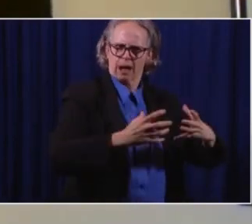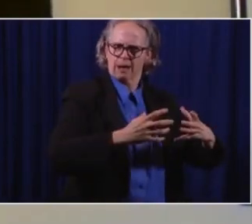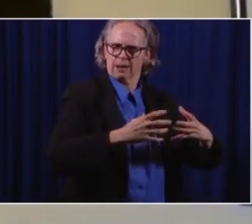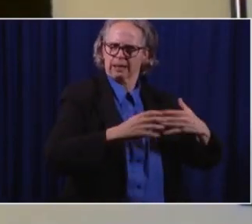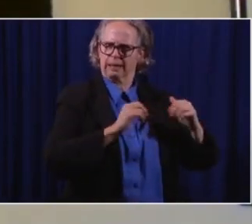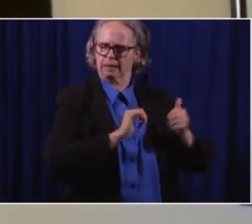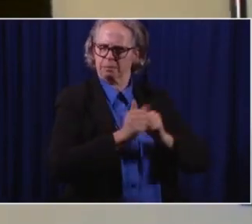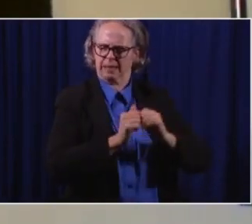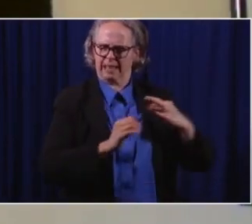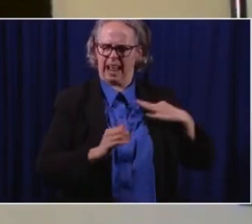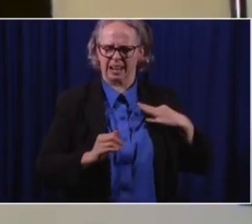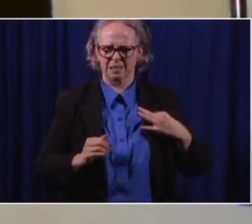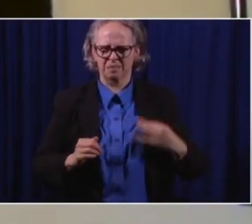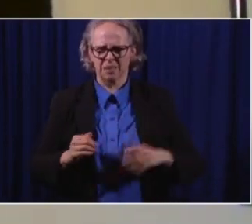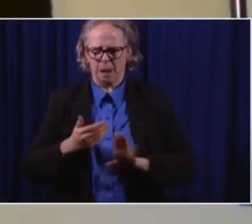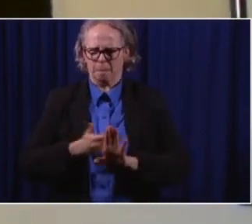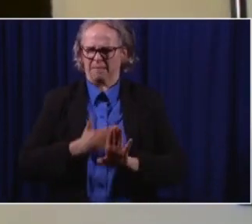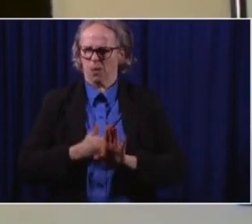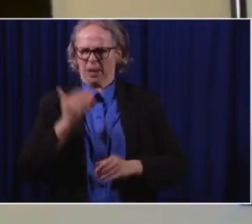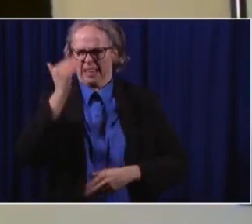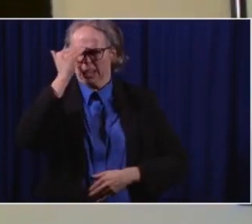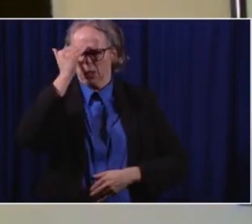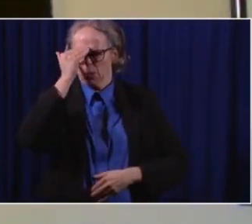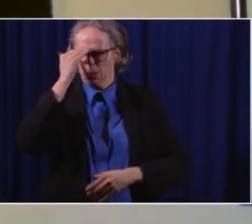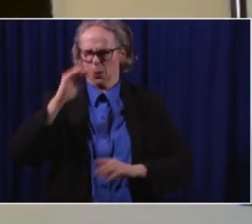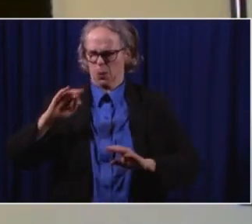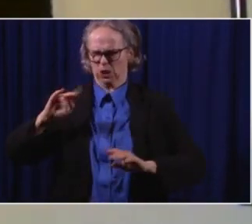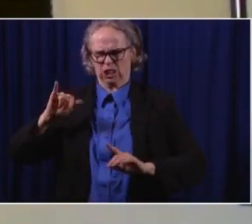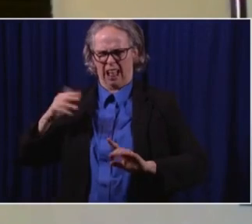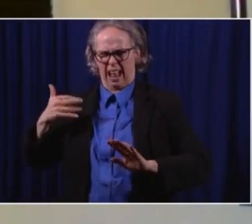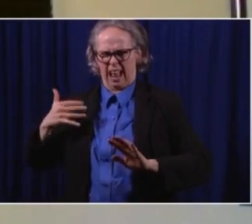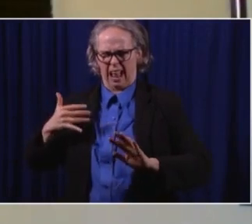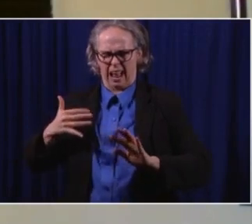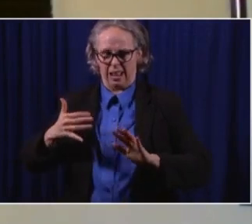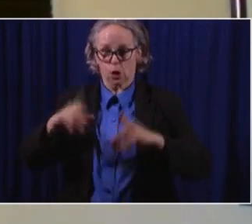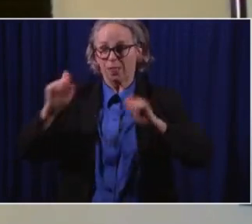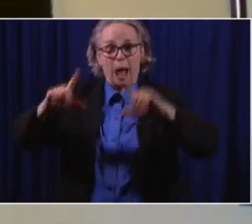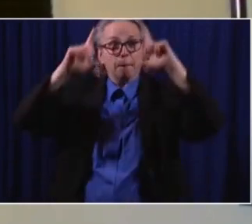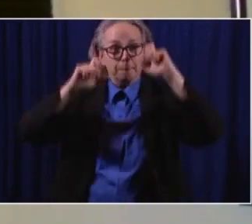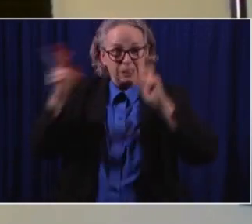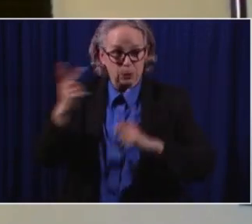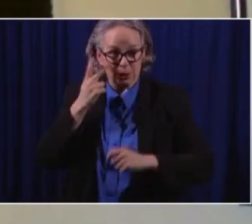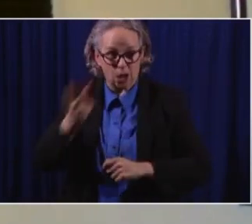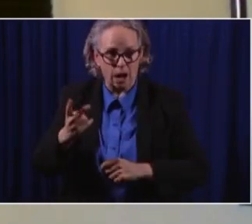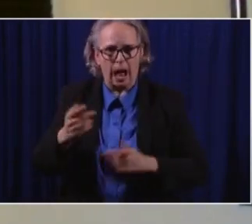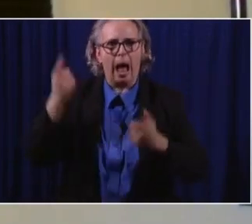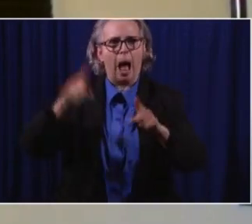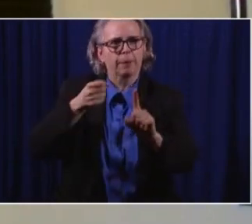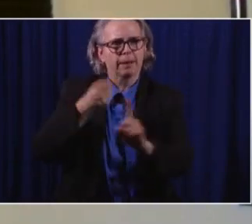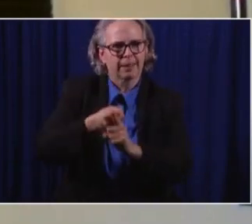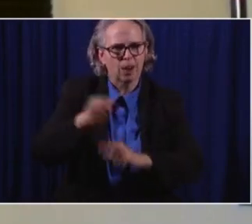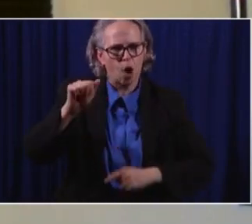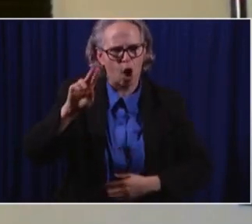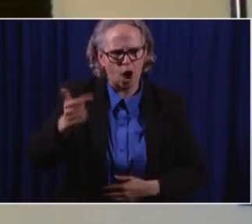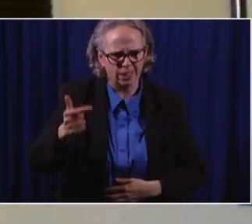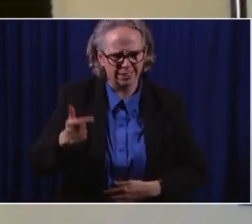knew from back in July, but this was in August when Franklin Roosevelt came to town,